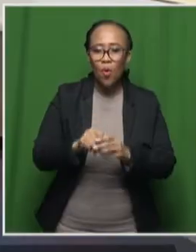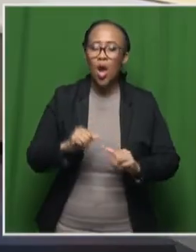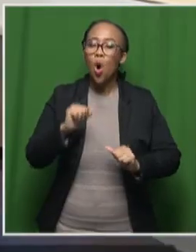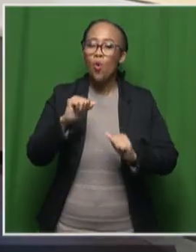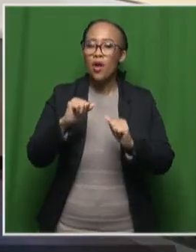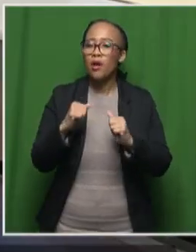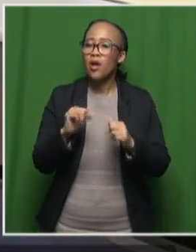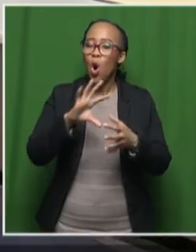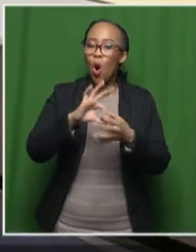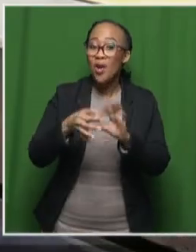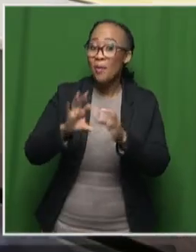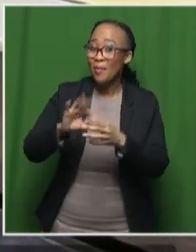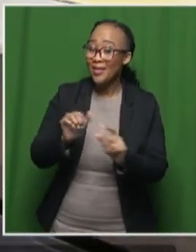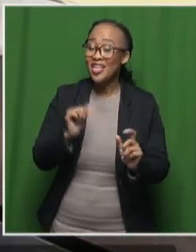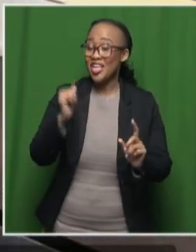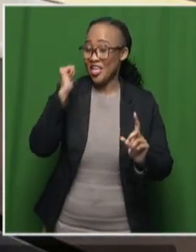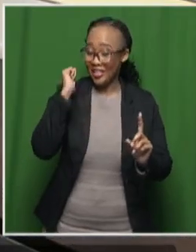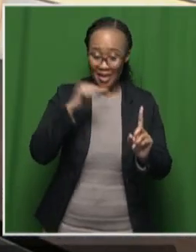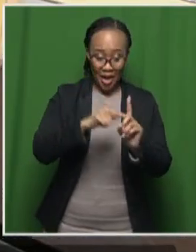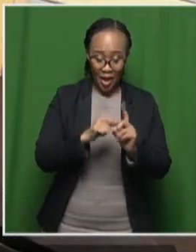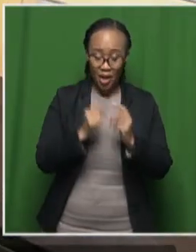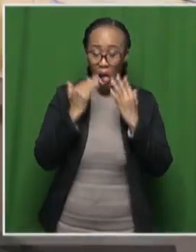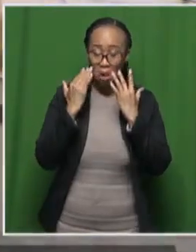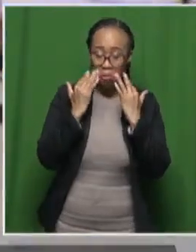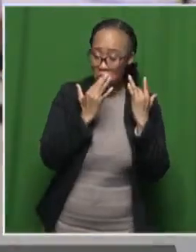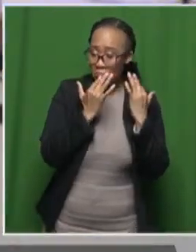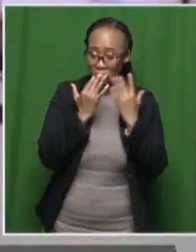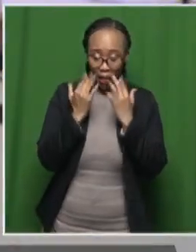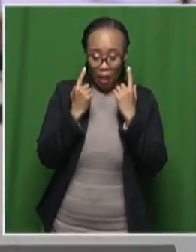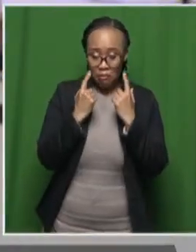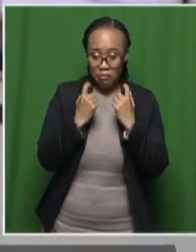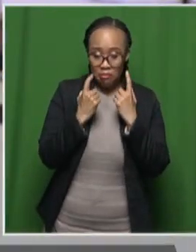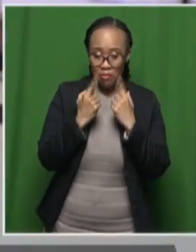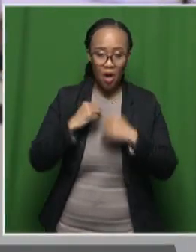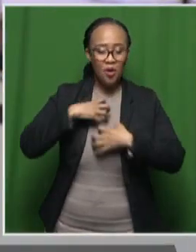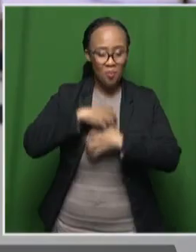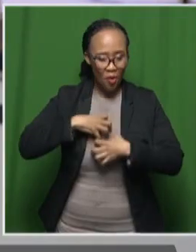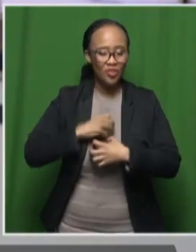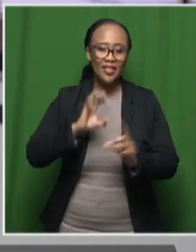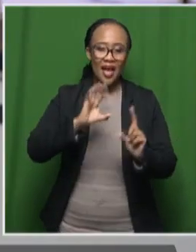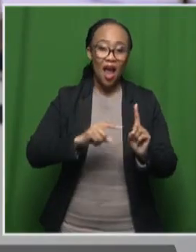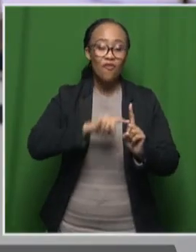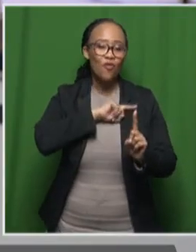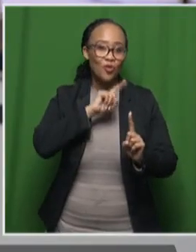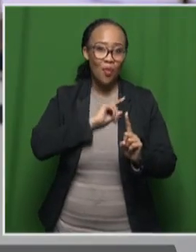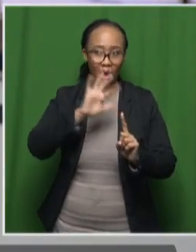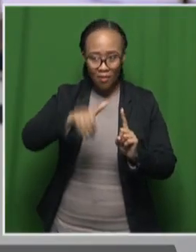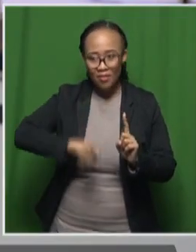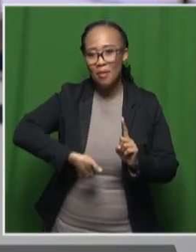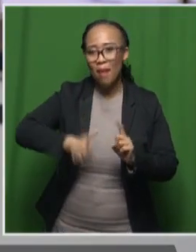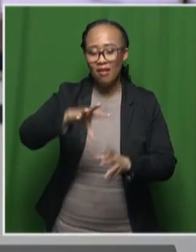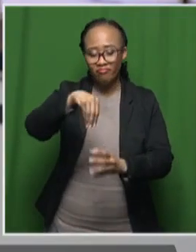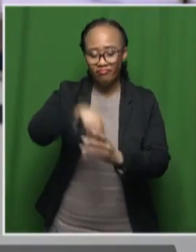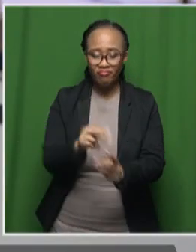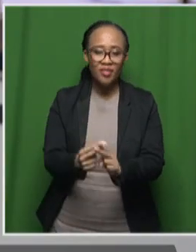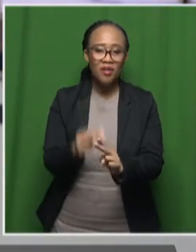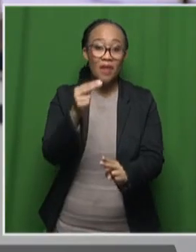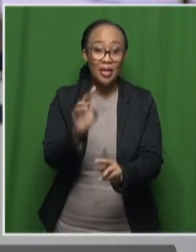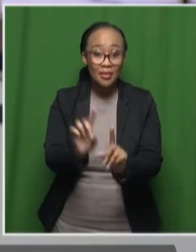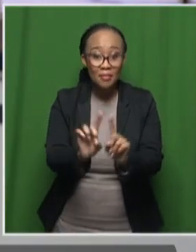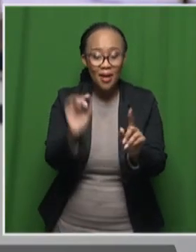was emotional last night, full of tears and joy. So she's got to regroup and come back out for the final tonight. And do you know what? Anything happens in a final.